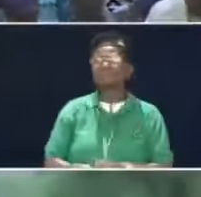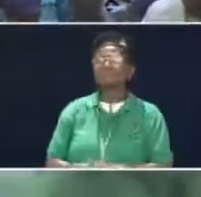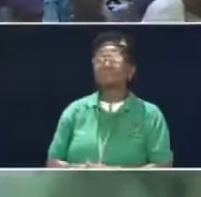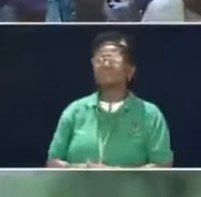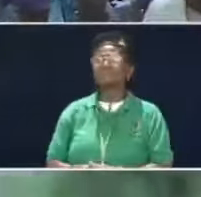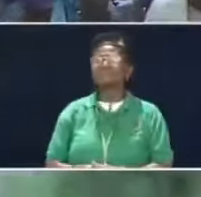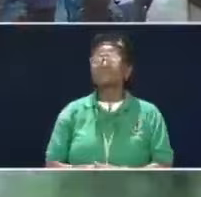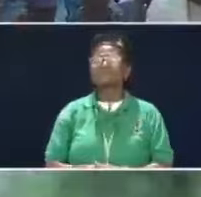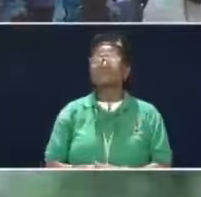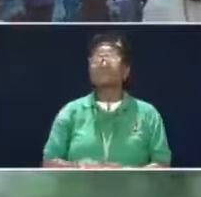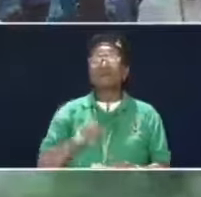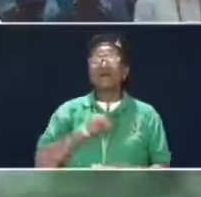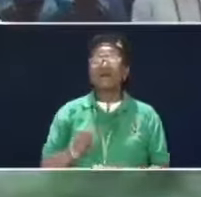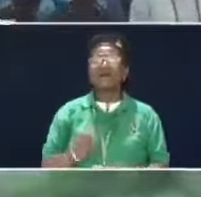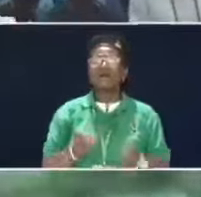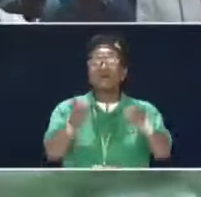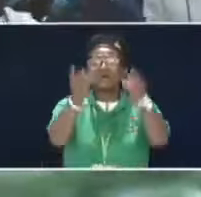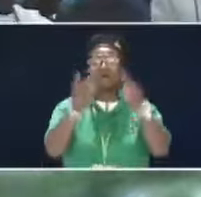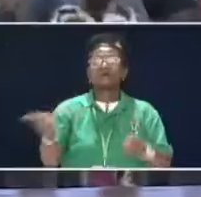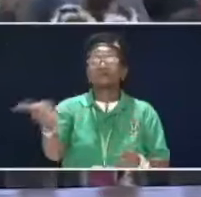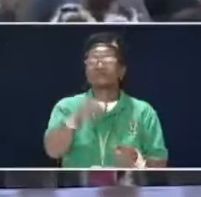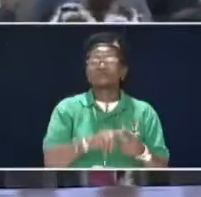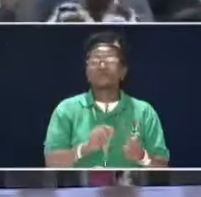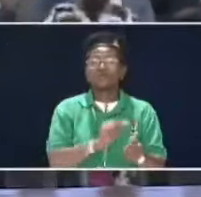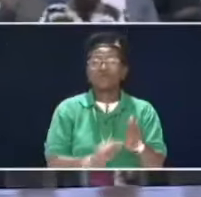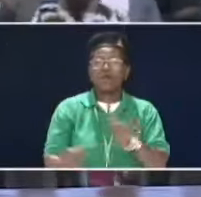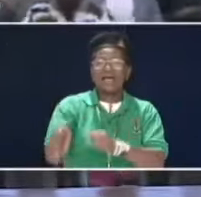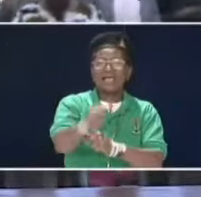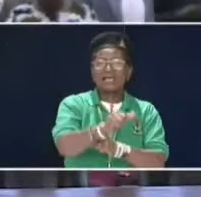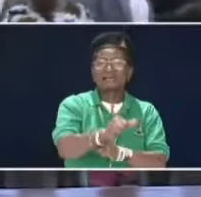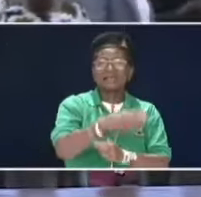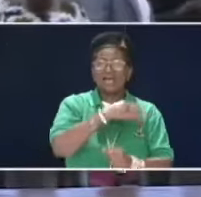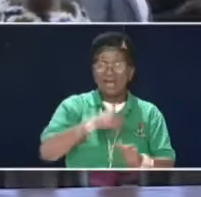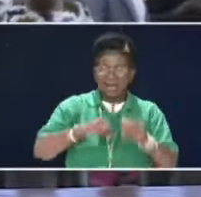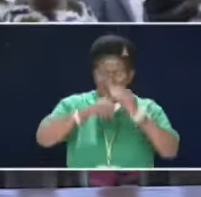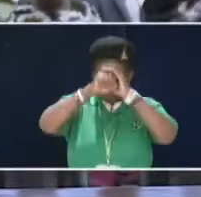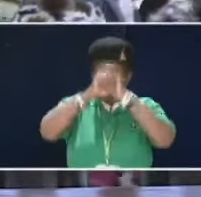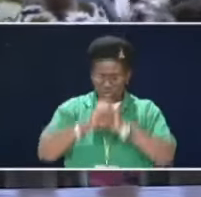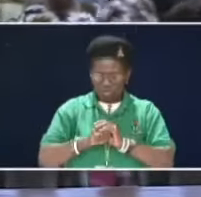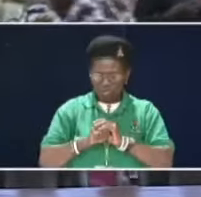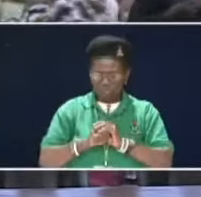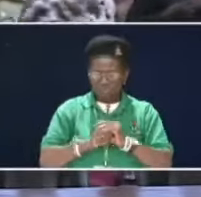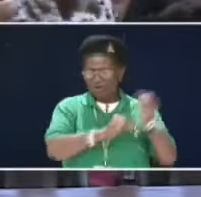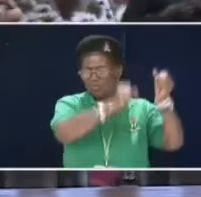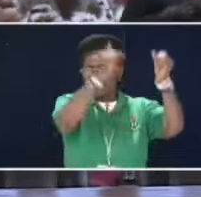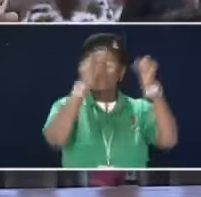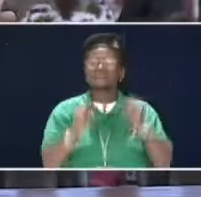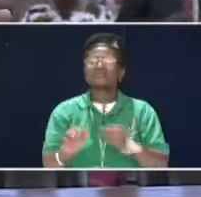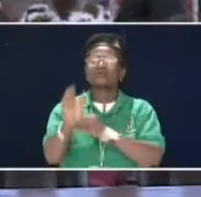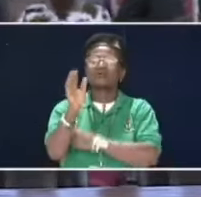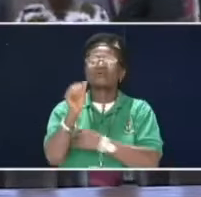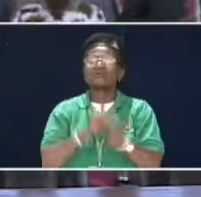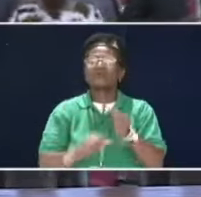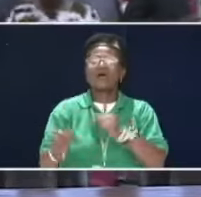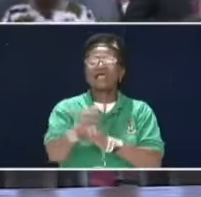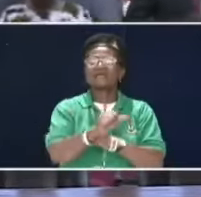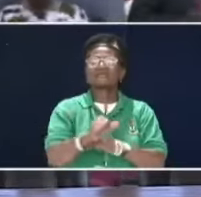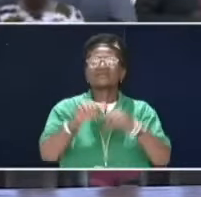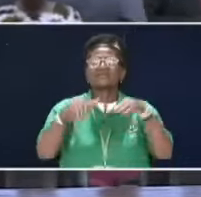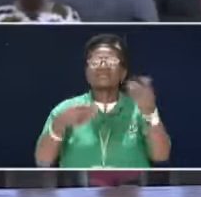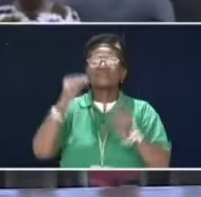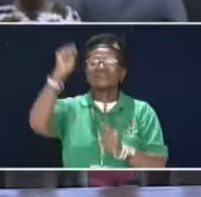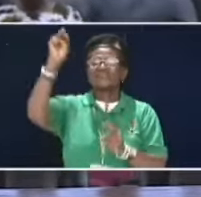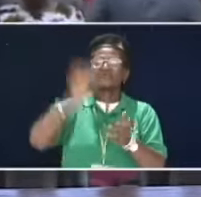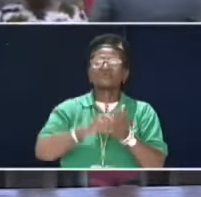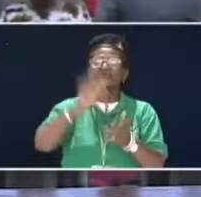So I want you to go ahead and worship the Almighty God. Go ahead and bless His holy name. Go ahead and give Him glory,